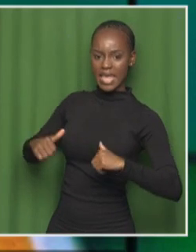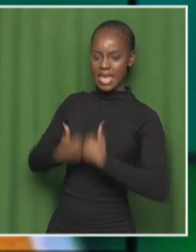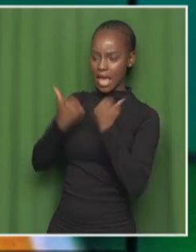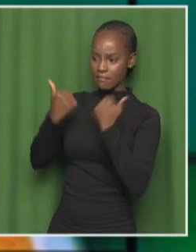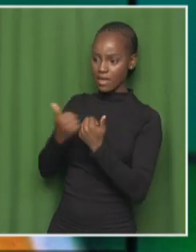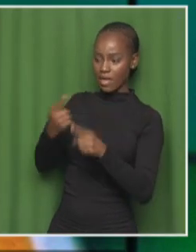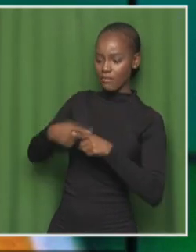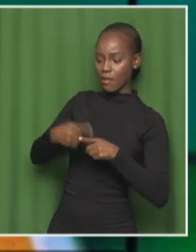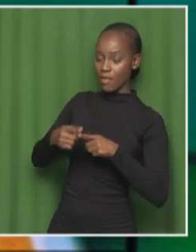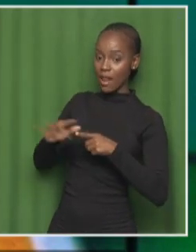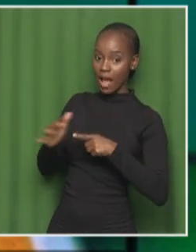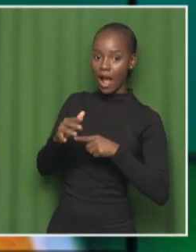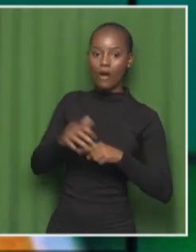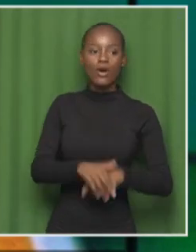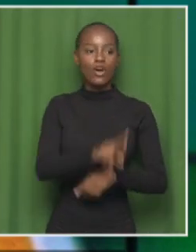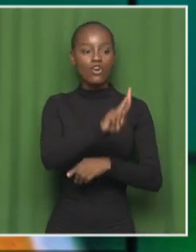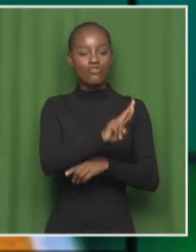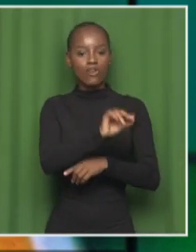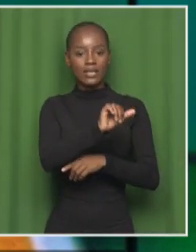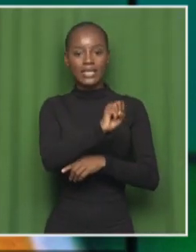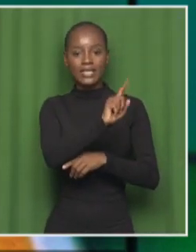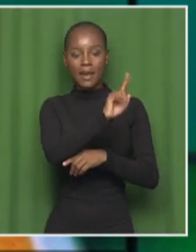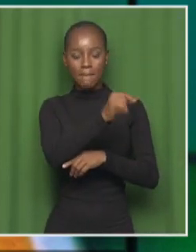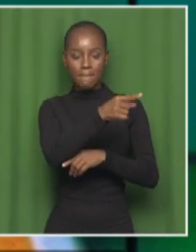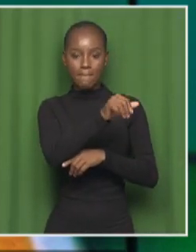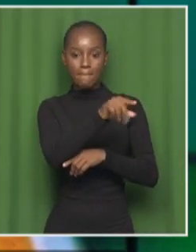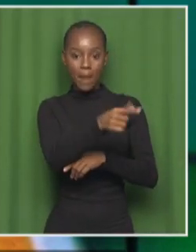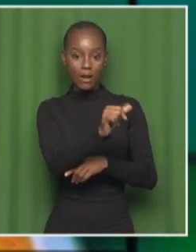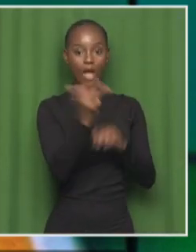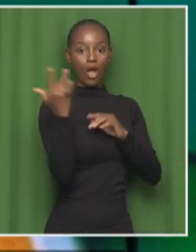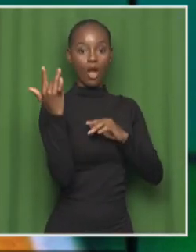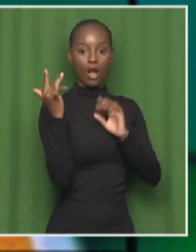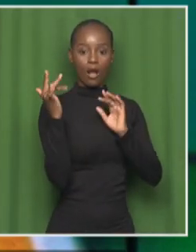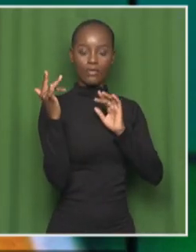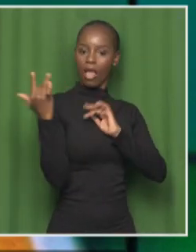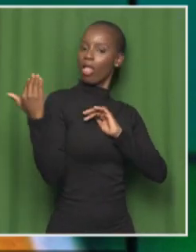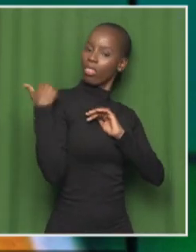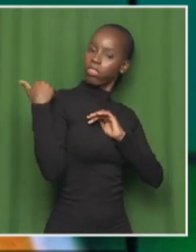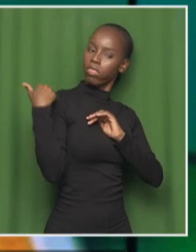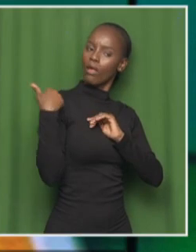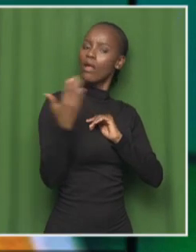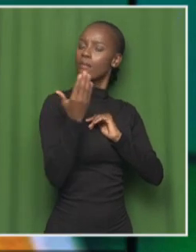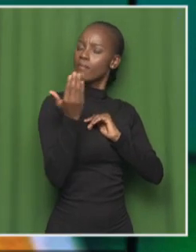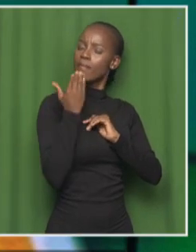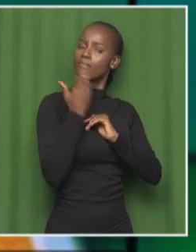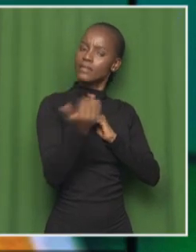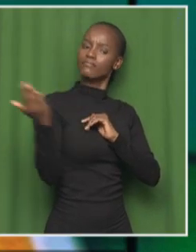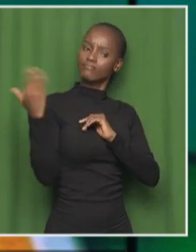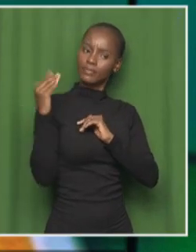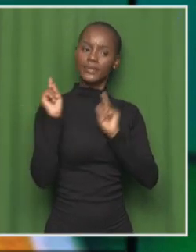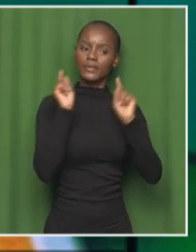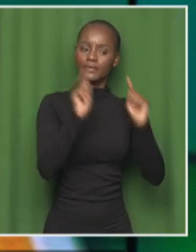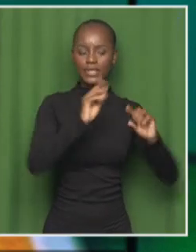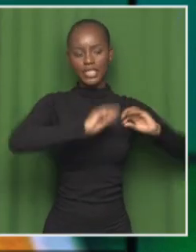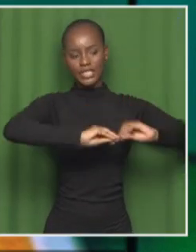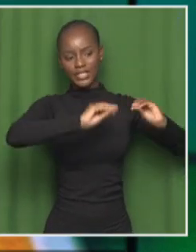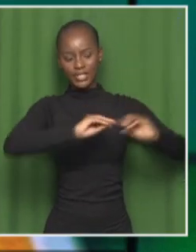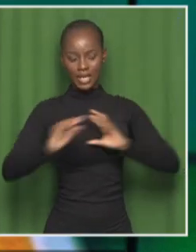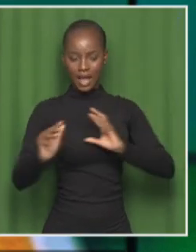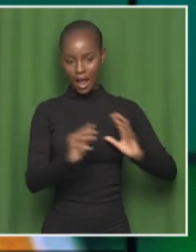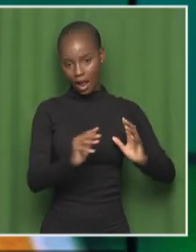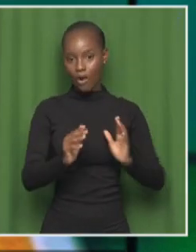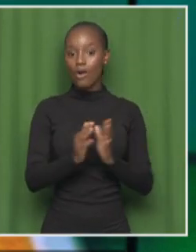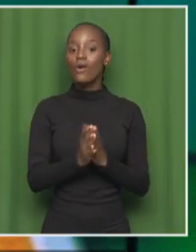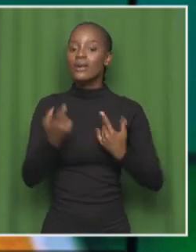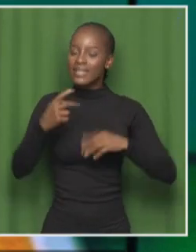me. They have 4 schools ready to introduce Scrabble. Really? But they need to be taught. Who's going to teach them? Us. How do we get there? We